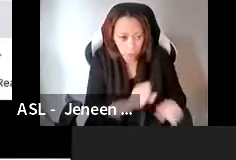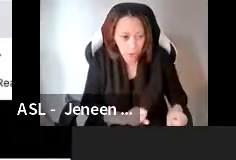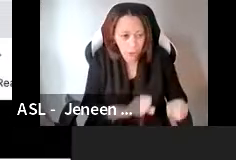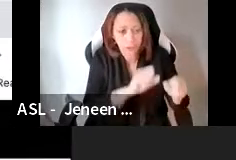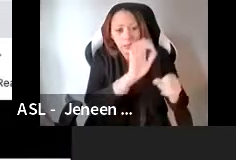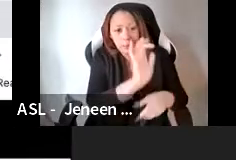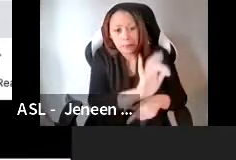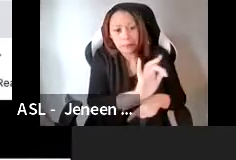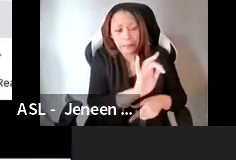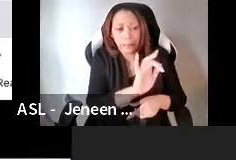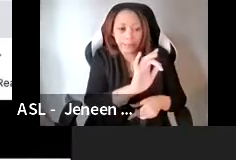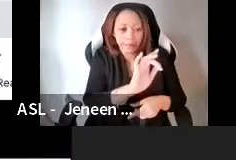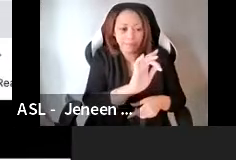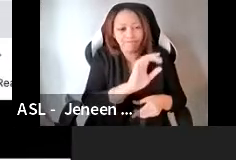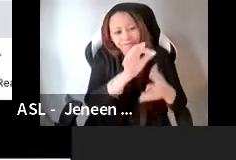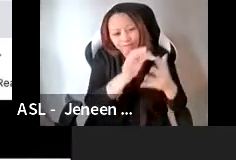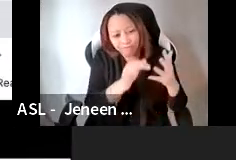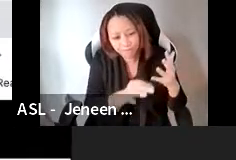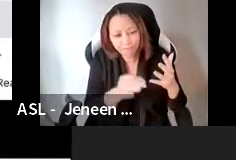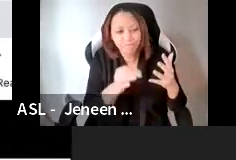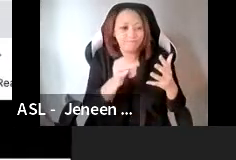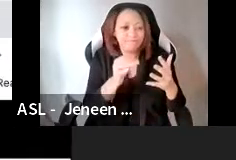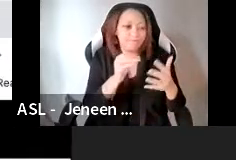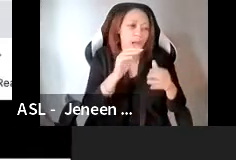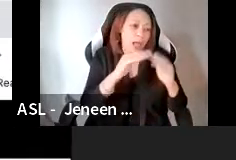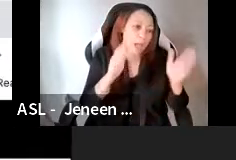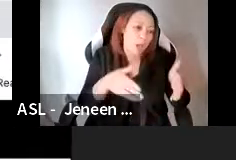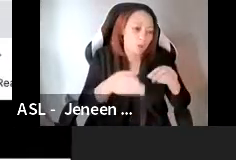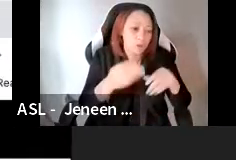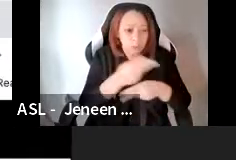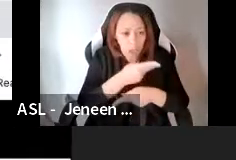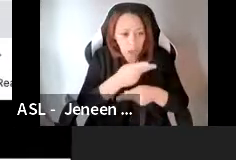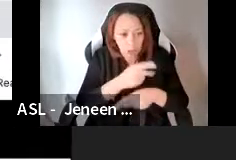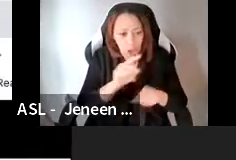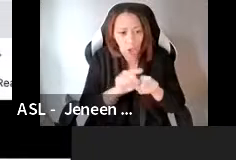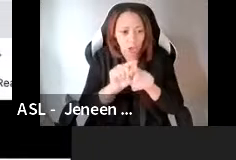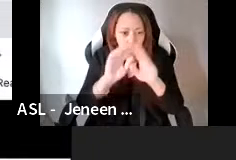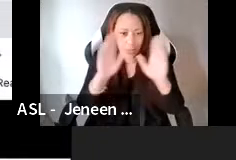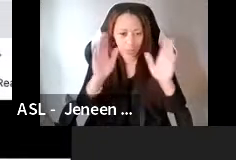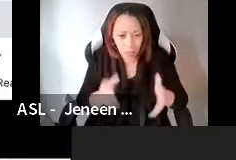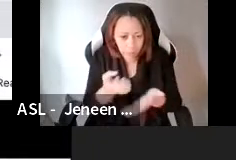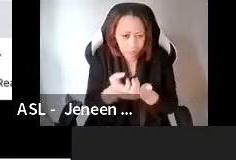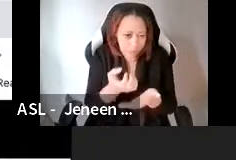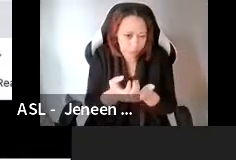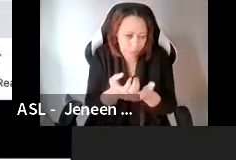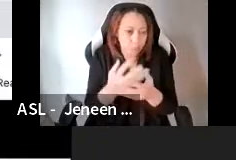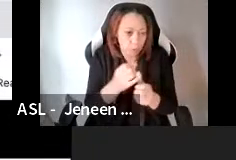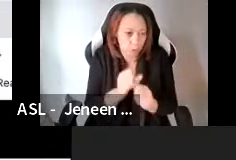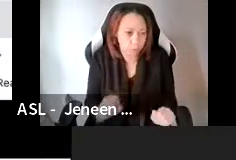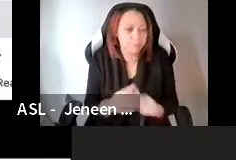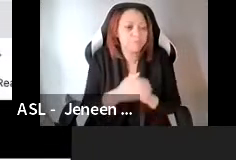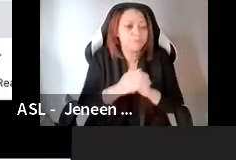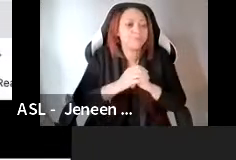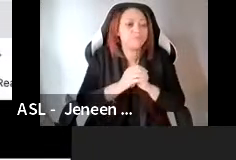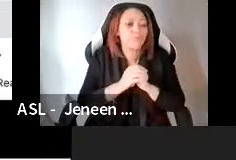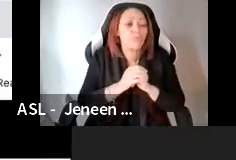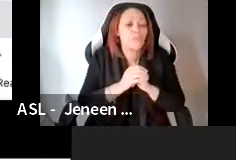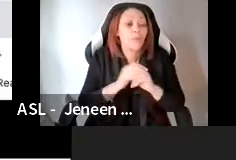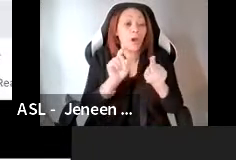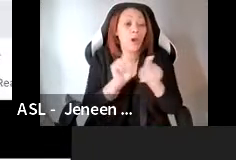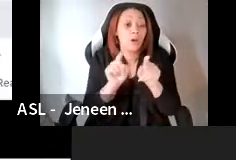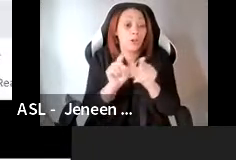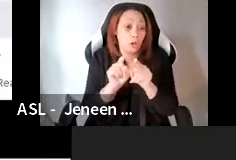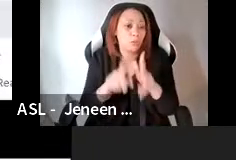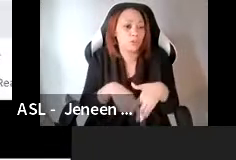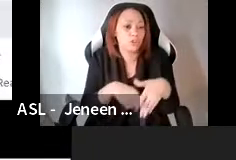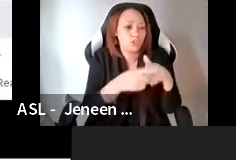toggle between these different categories like housing production and household economic security. We're actually going to kick it off with